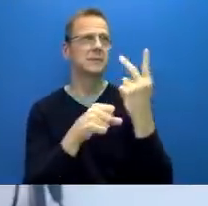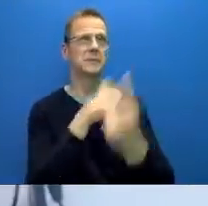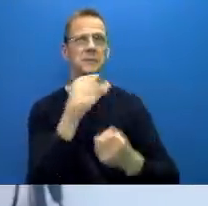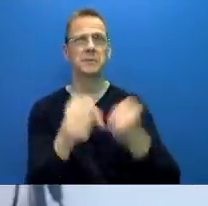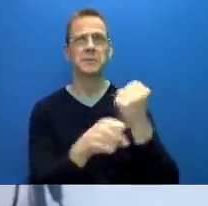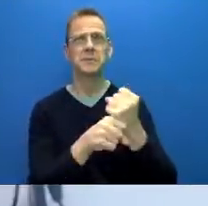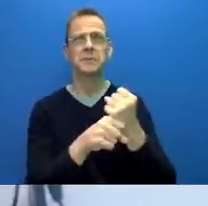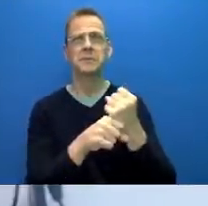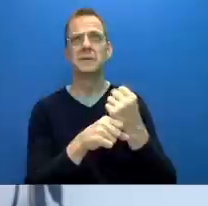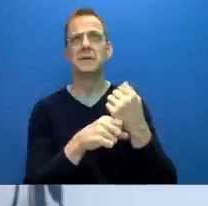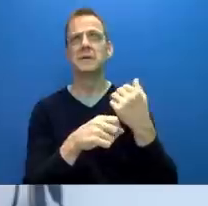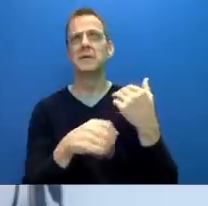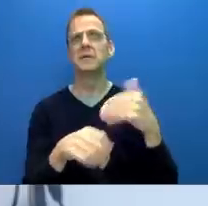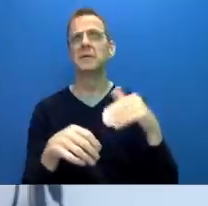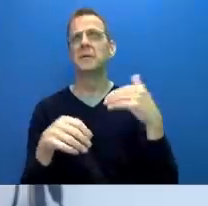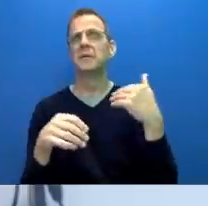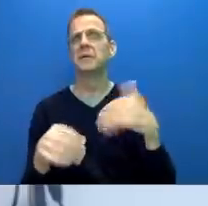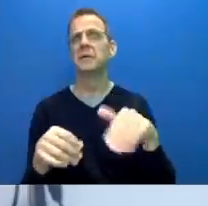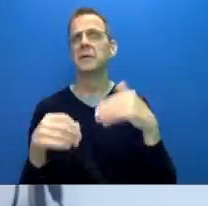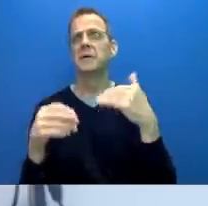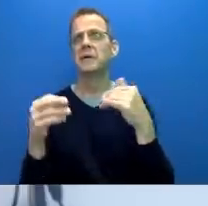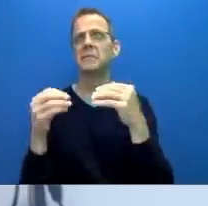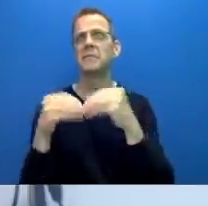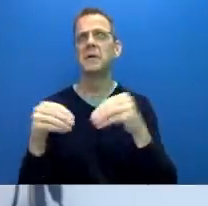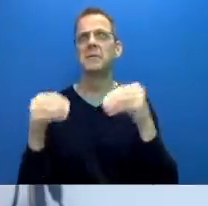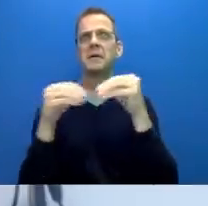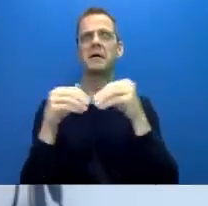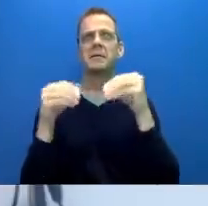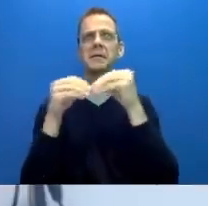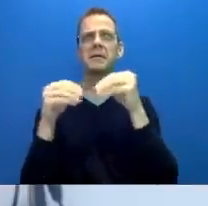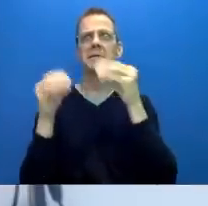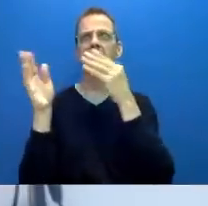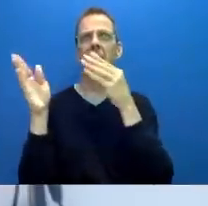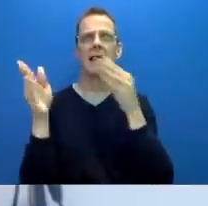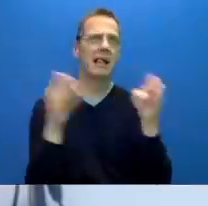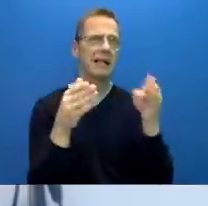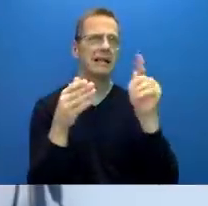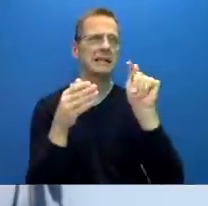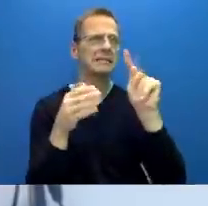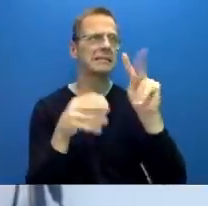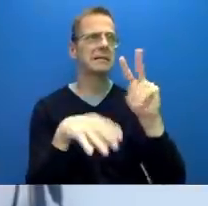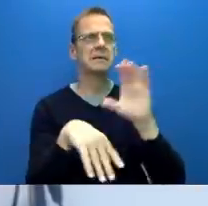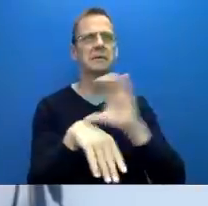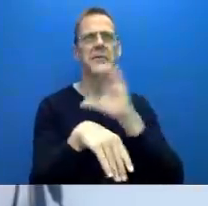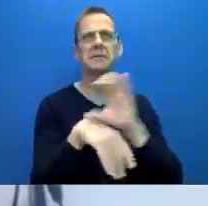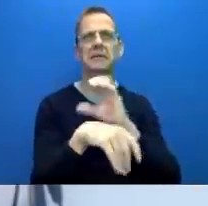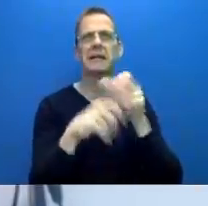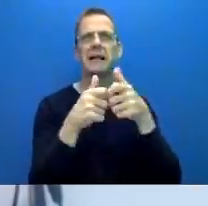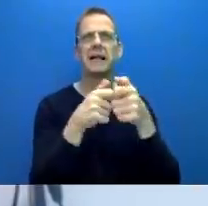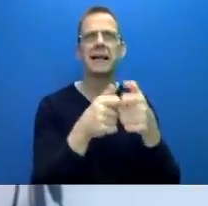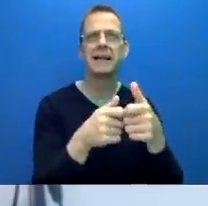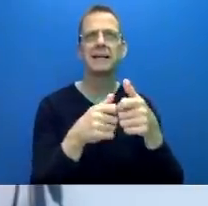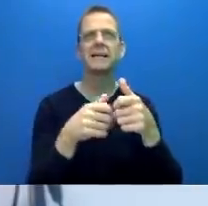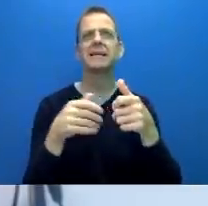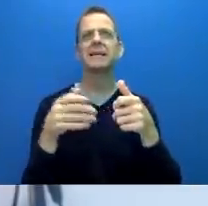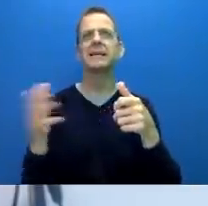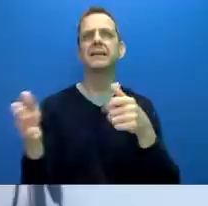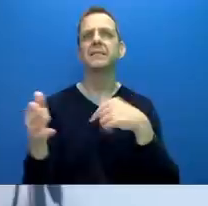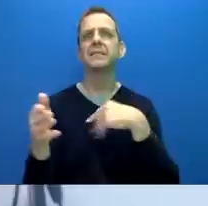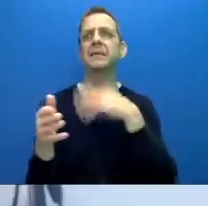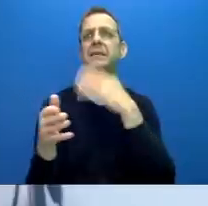the other day, we don't do anything anymore other than just watch TV. That's our go-to. So it's getting out of that and getting